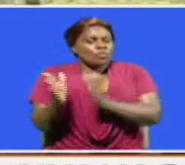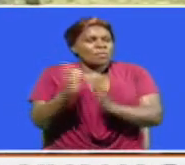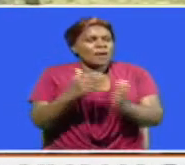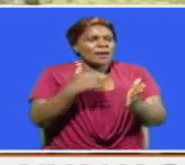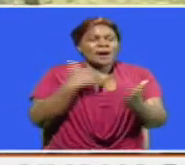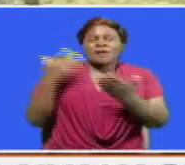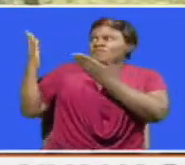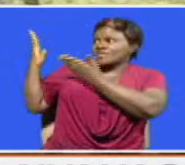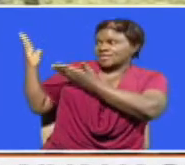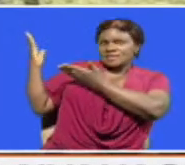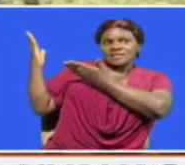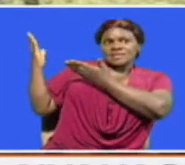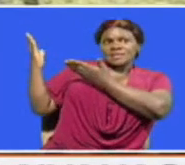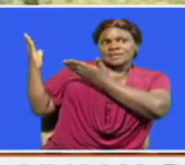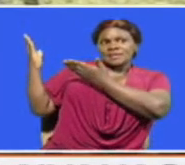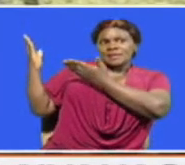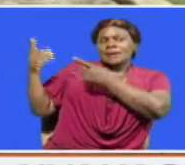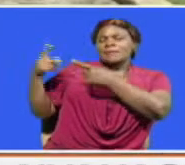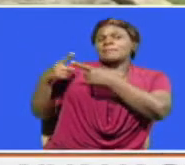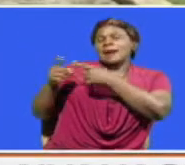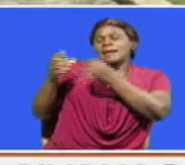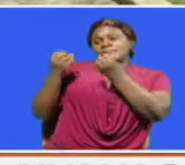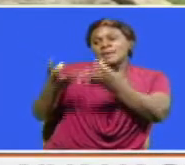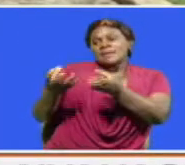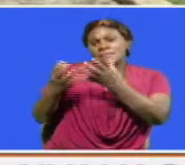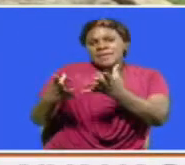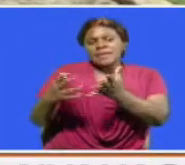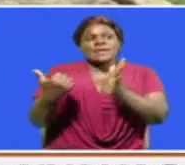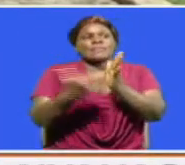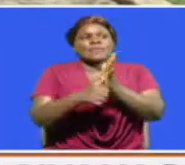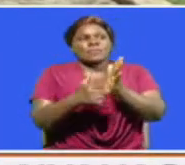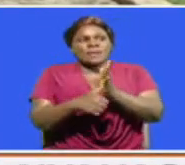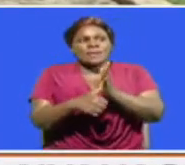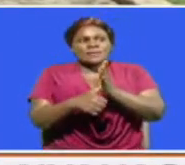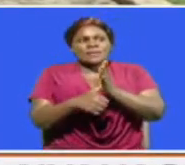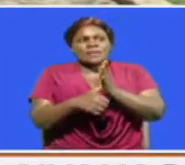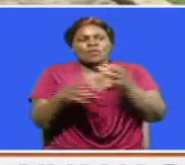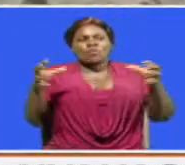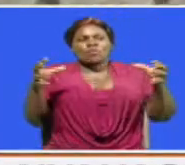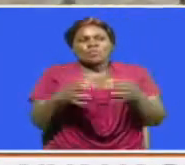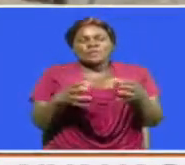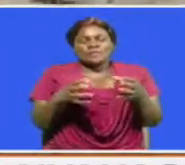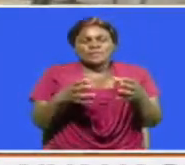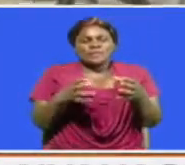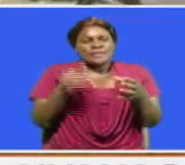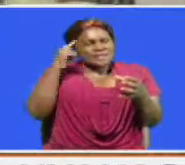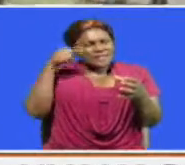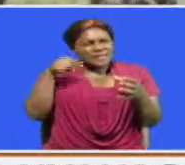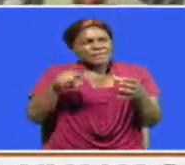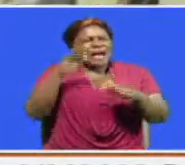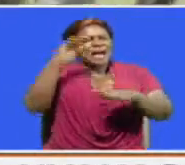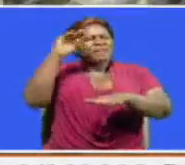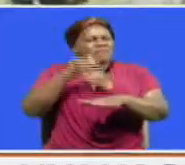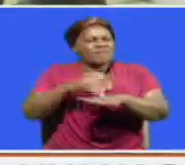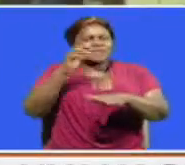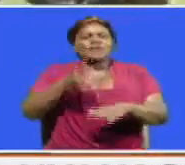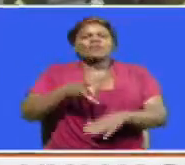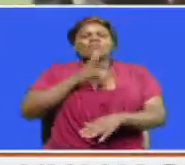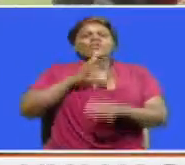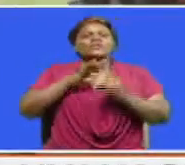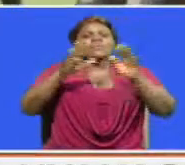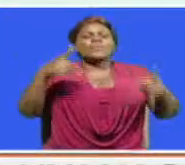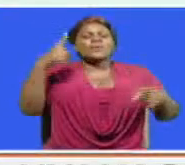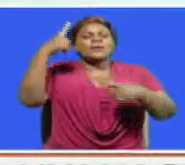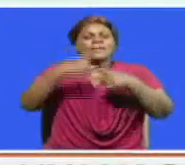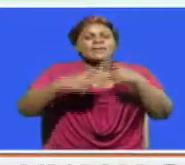hii inayotekelezwa, bado yapo mengi ya kudumu yanayotamaniwa na wenyeji wa sehemu hii ambao wameathirika na mafuriko ya kila